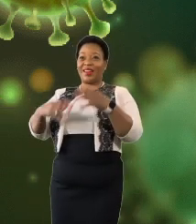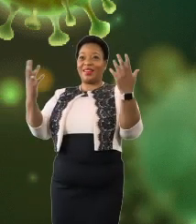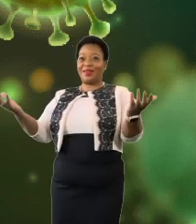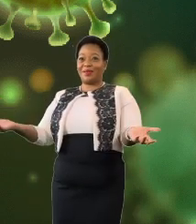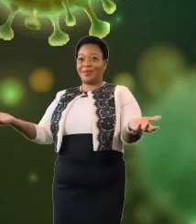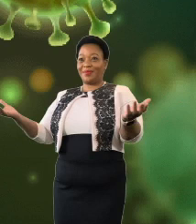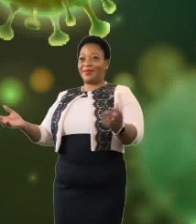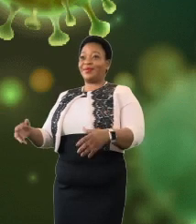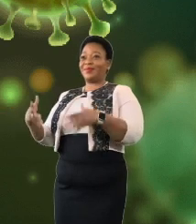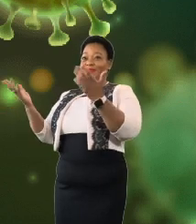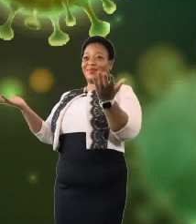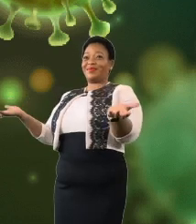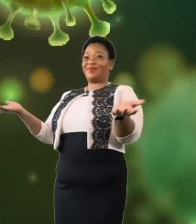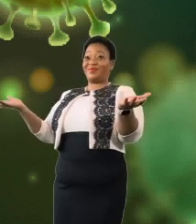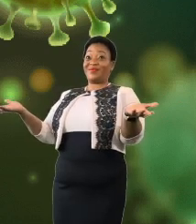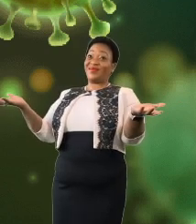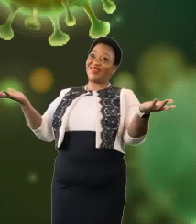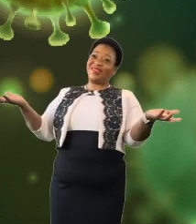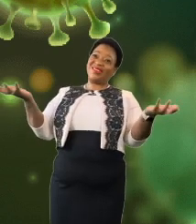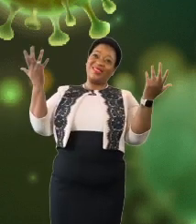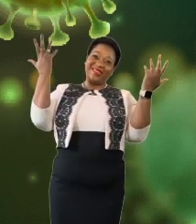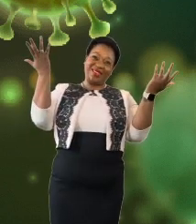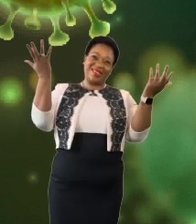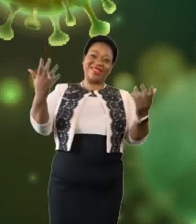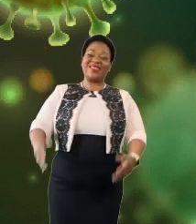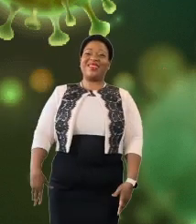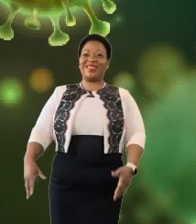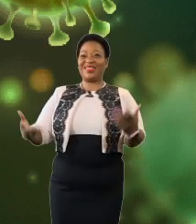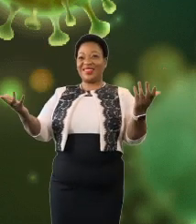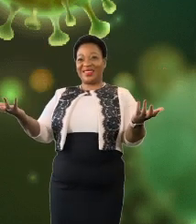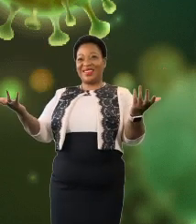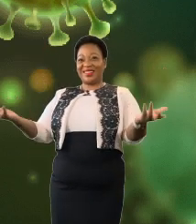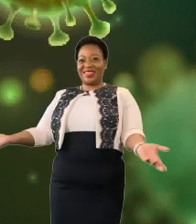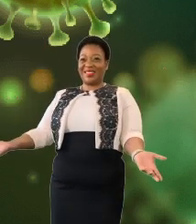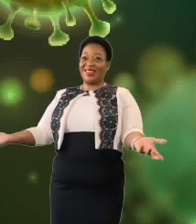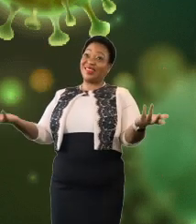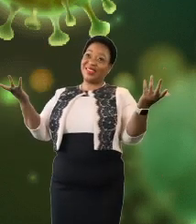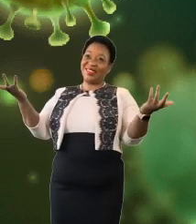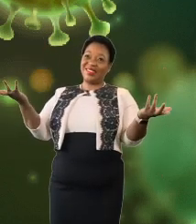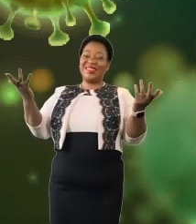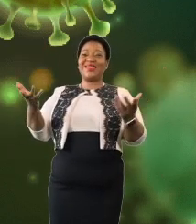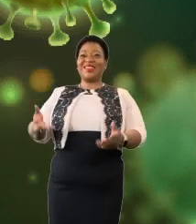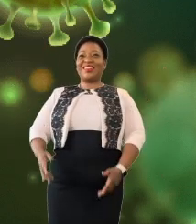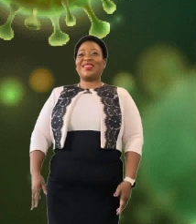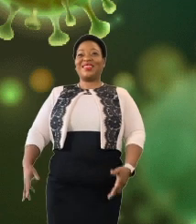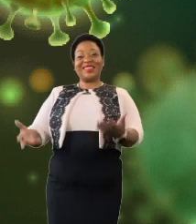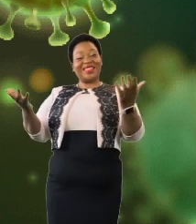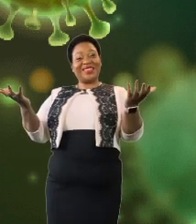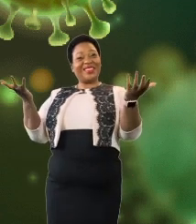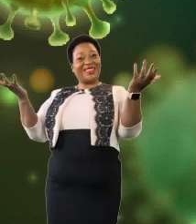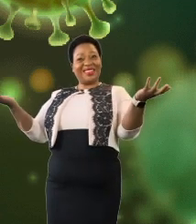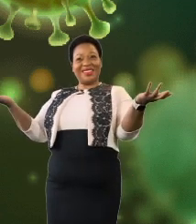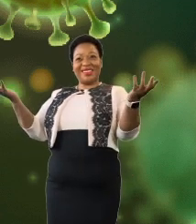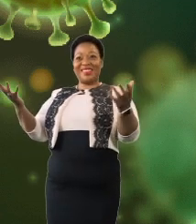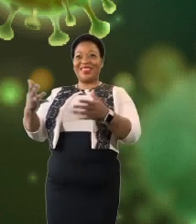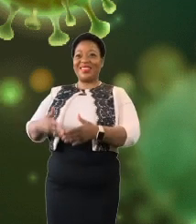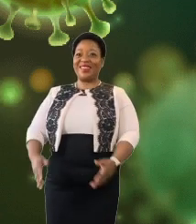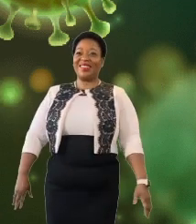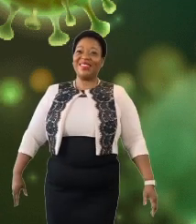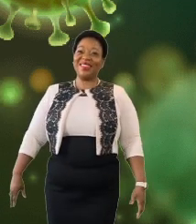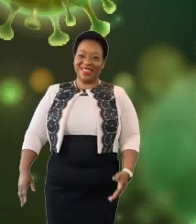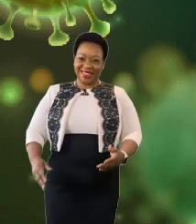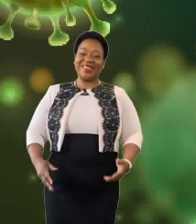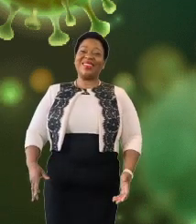and regulatory unbundling work stream then reports or is part and parcel of the institutional arrangement for the